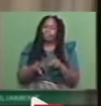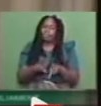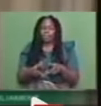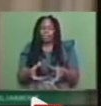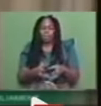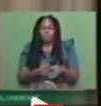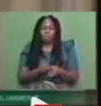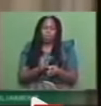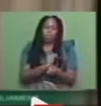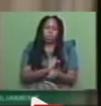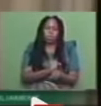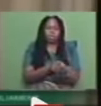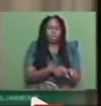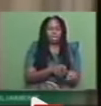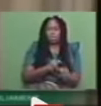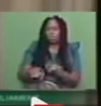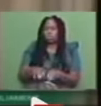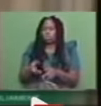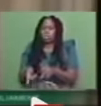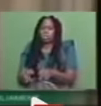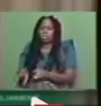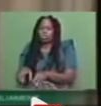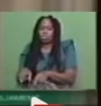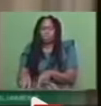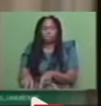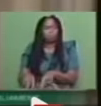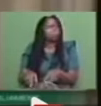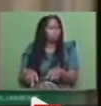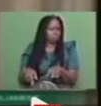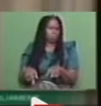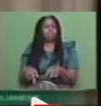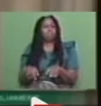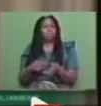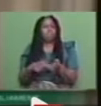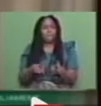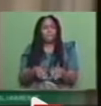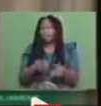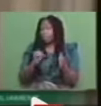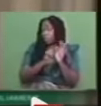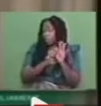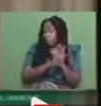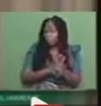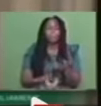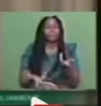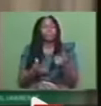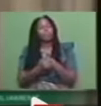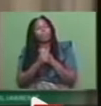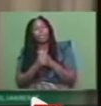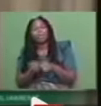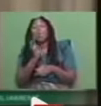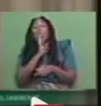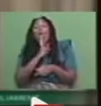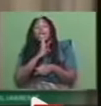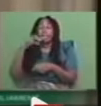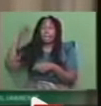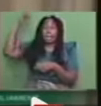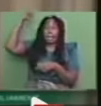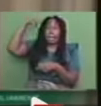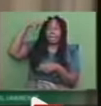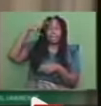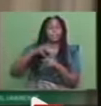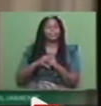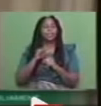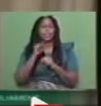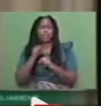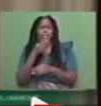only worsened. Again, my colleagues will go into more details of that. Public utilities, you've been promising for years that both WASA and